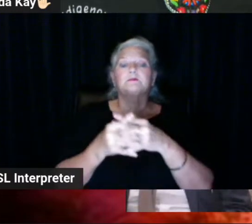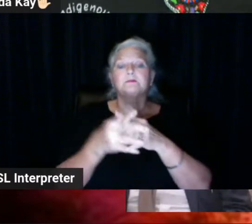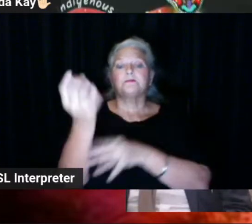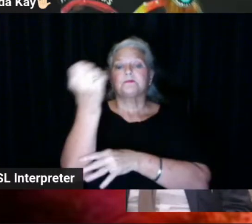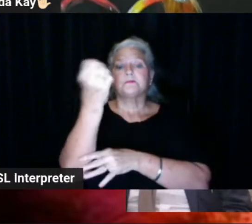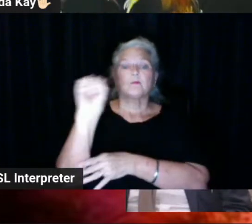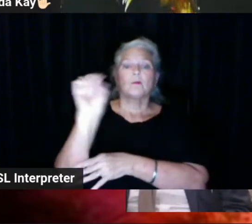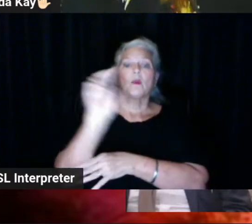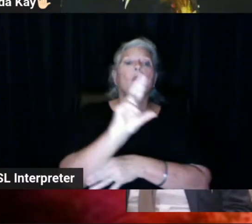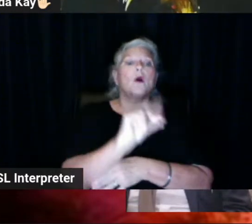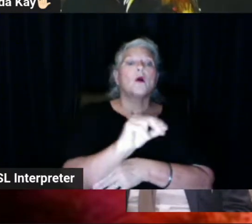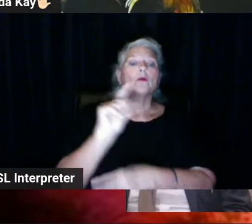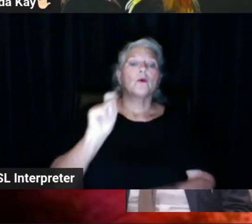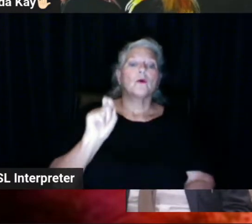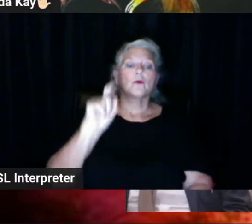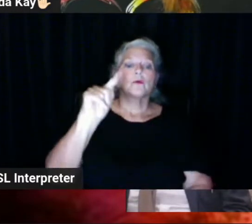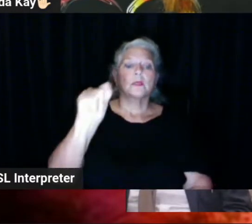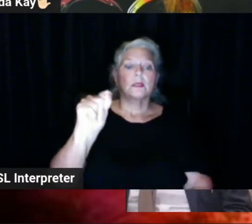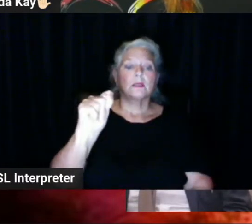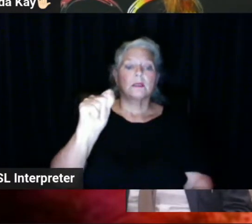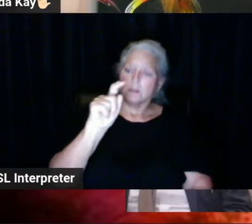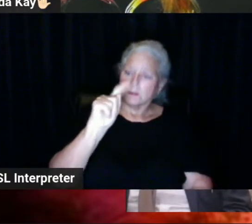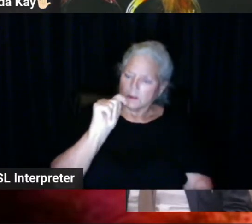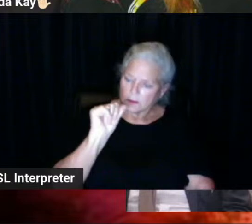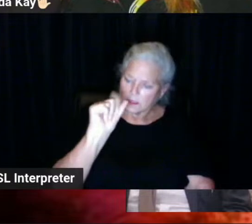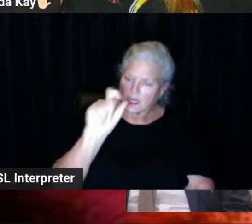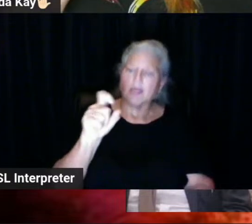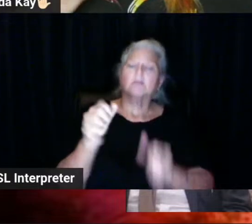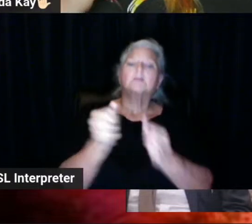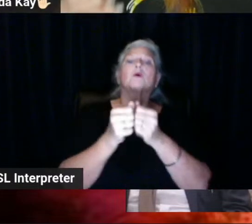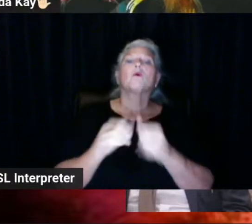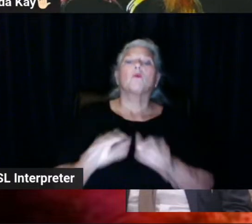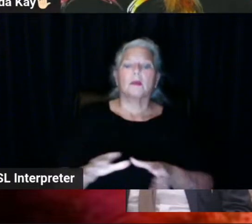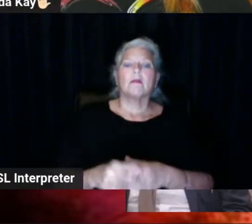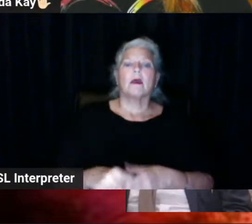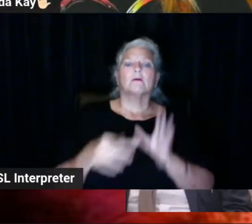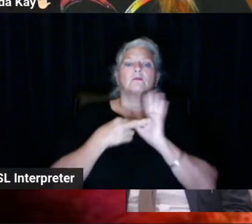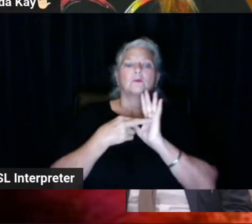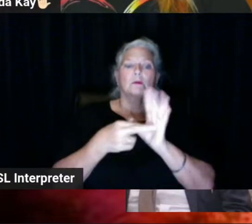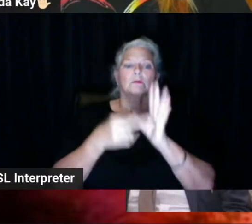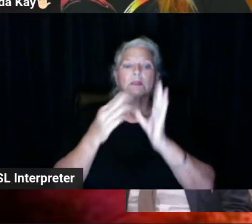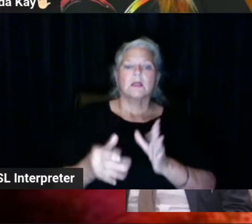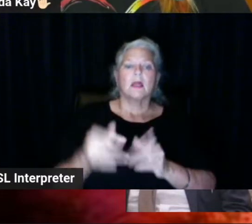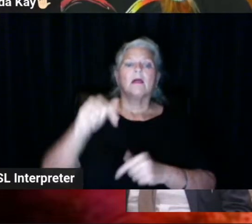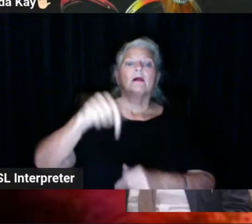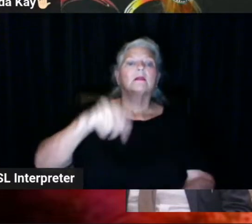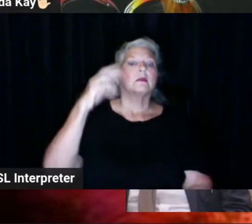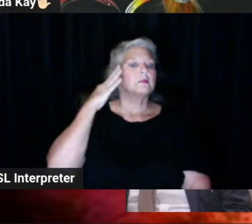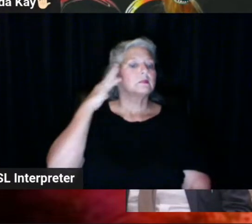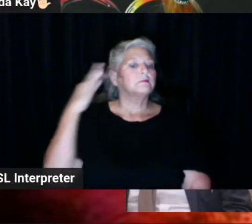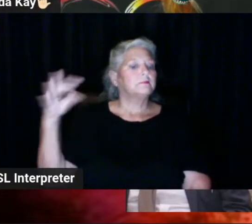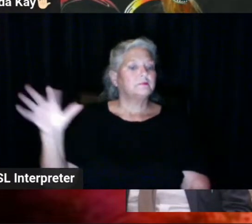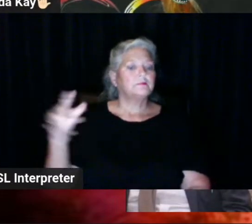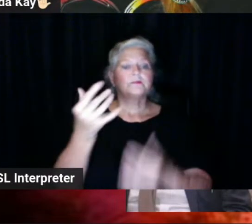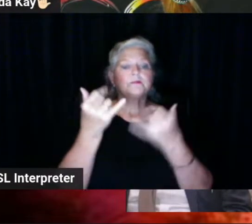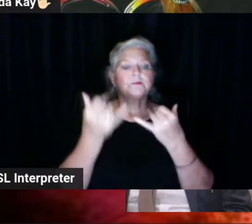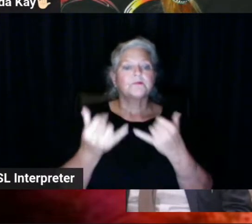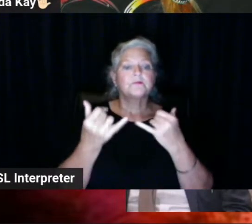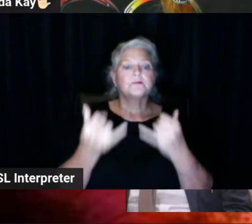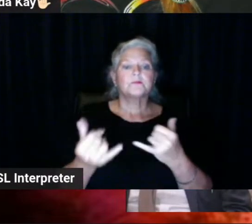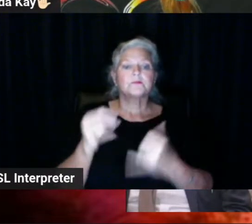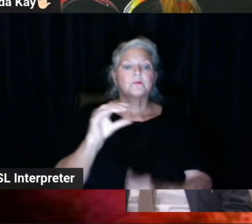without representation. To me, this sounds like our current day Canton. While we pay all our taxes,